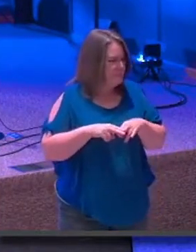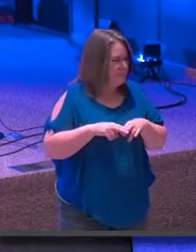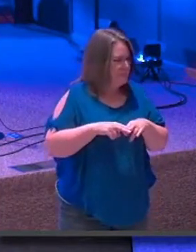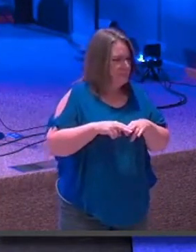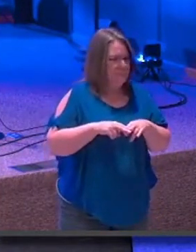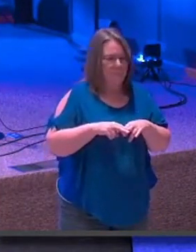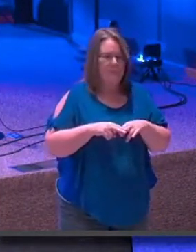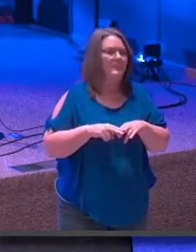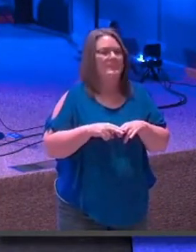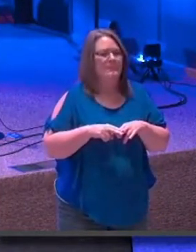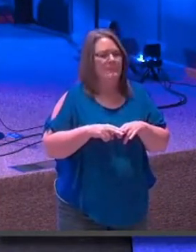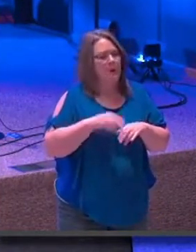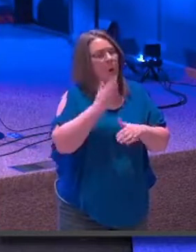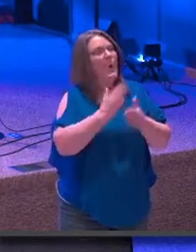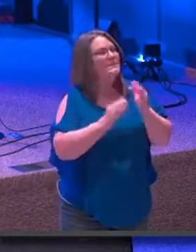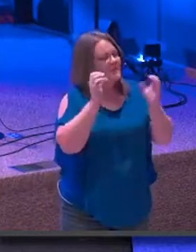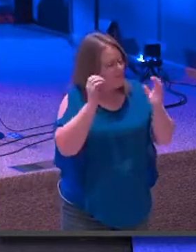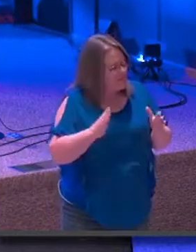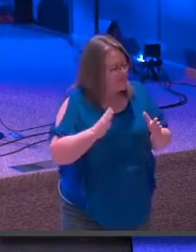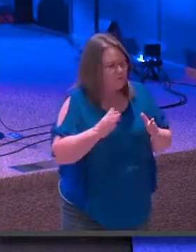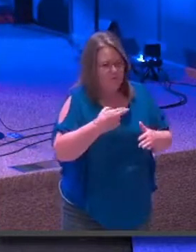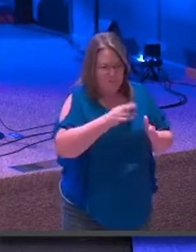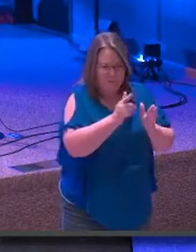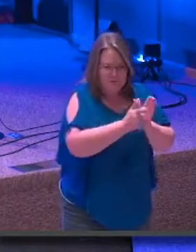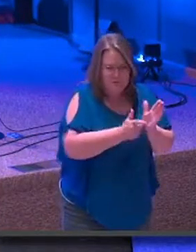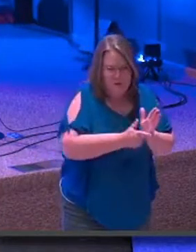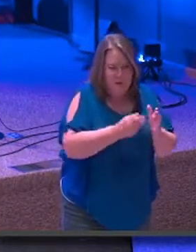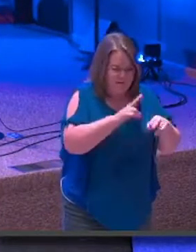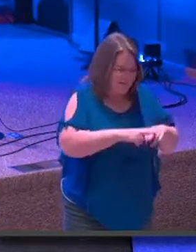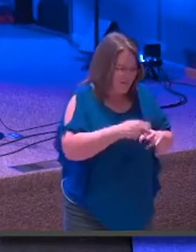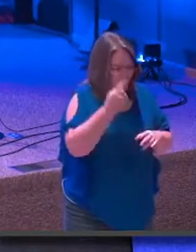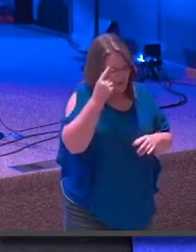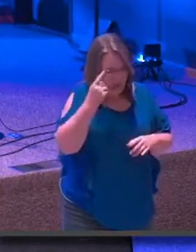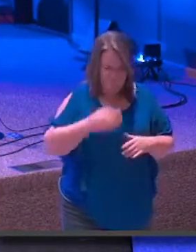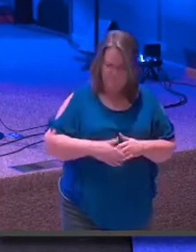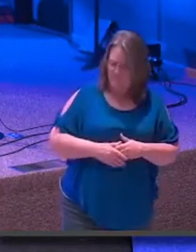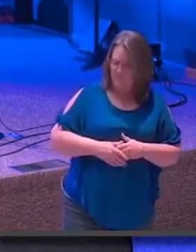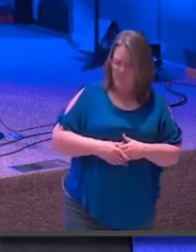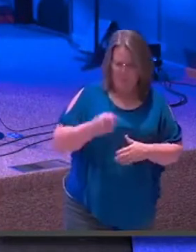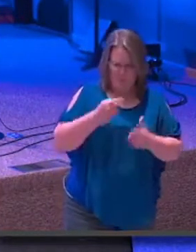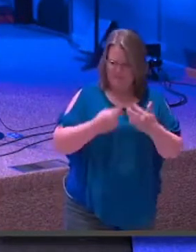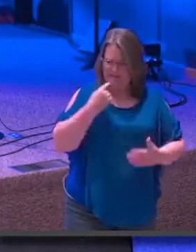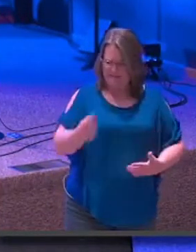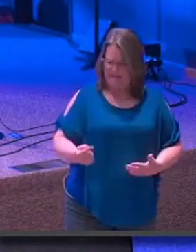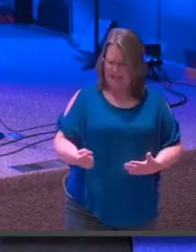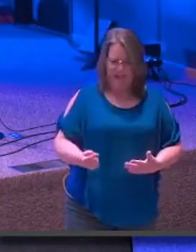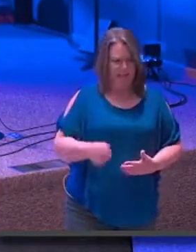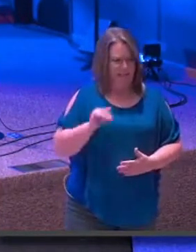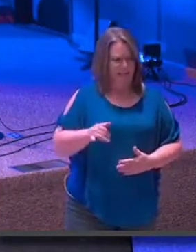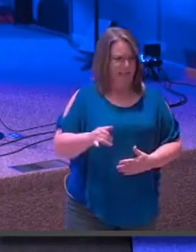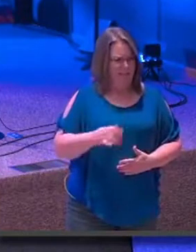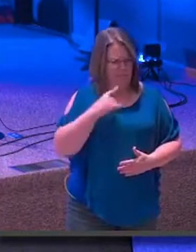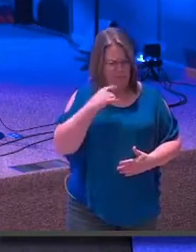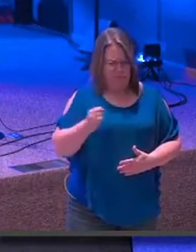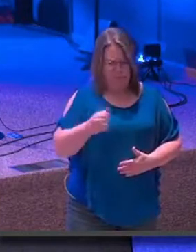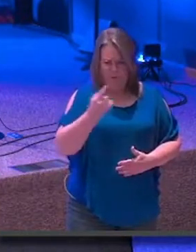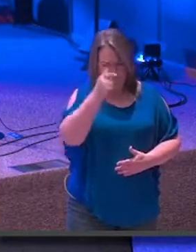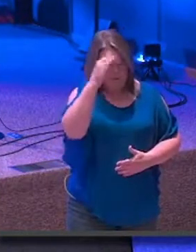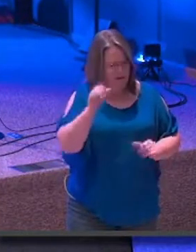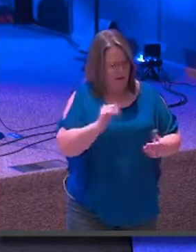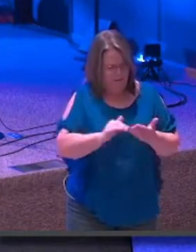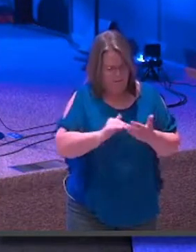some of the teachers of the religious law who were sitting there thought to themselves, "What does he say? This is blasphemy. Only God can forgive sins." And they